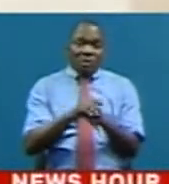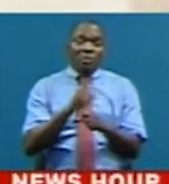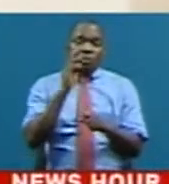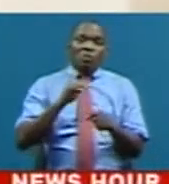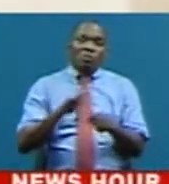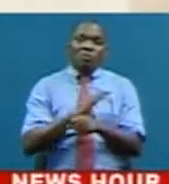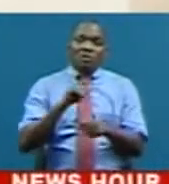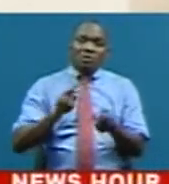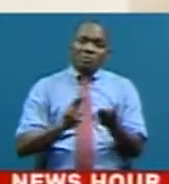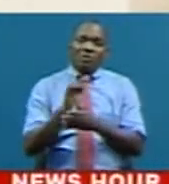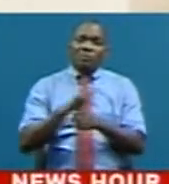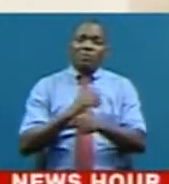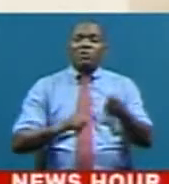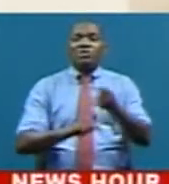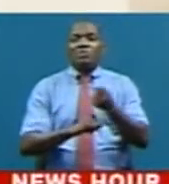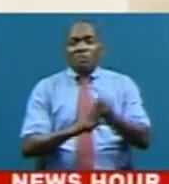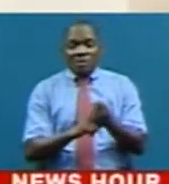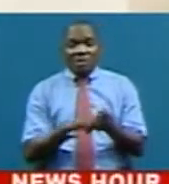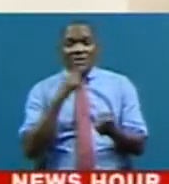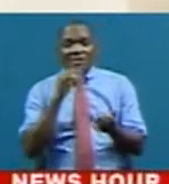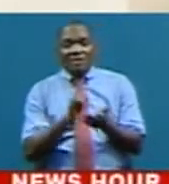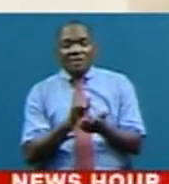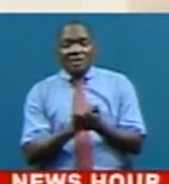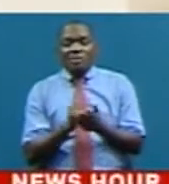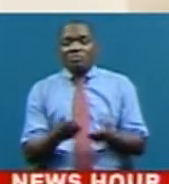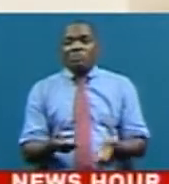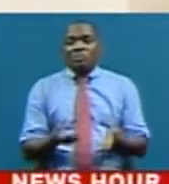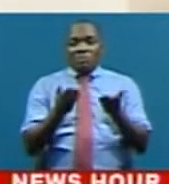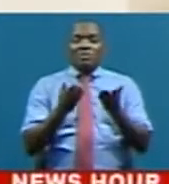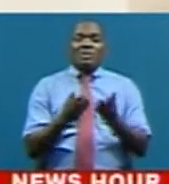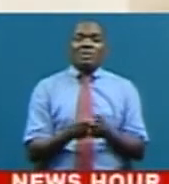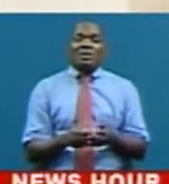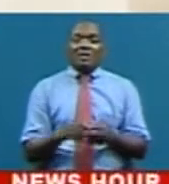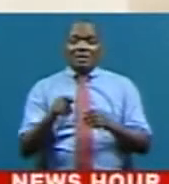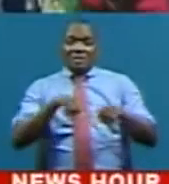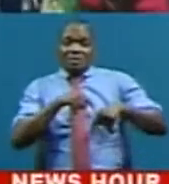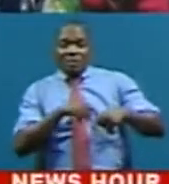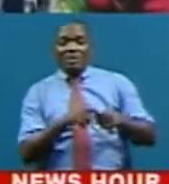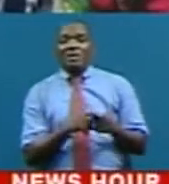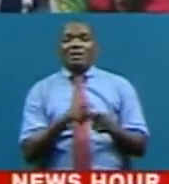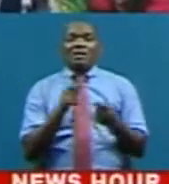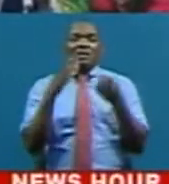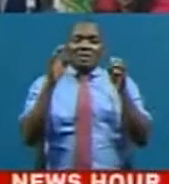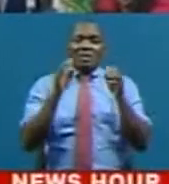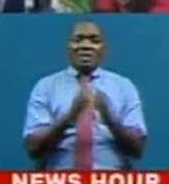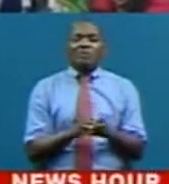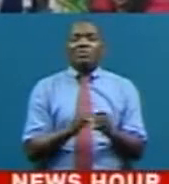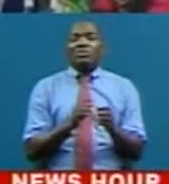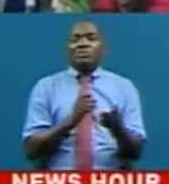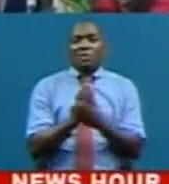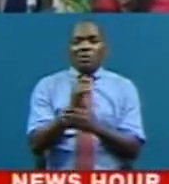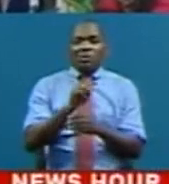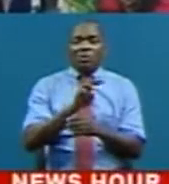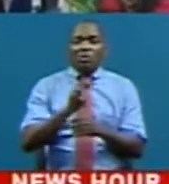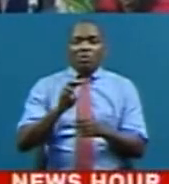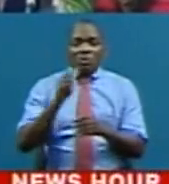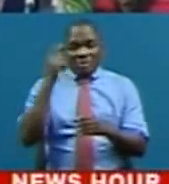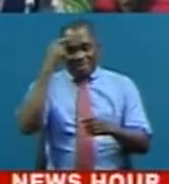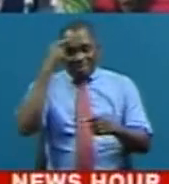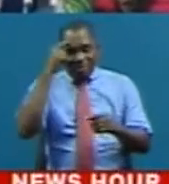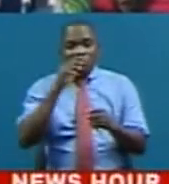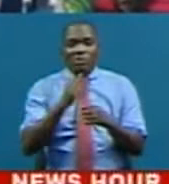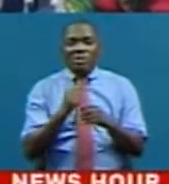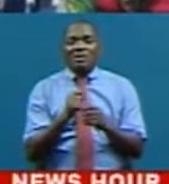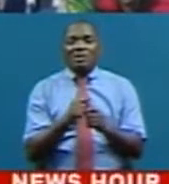pledged the support of the university, saying, "Promoting debate among students creates a generation of